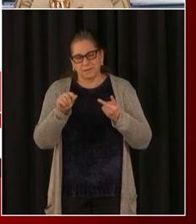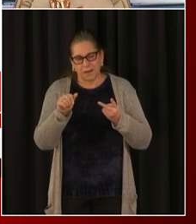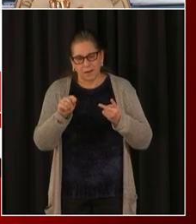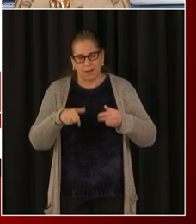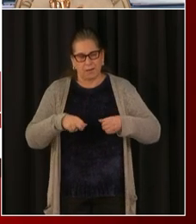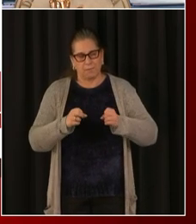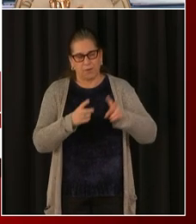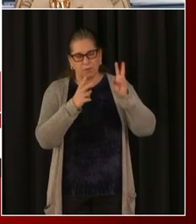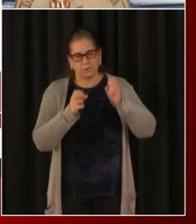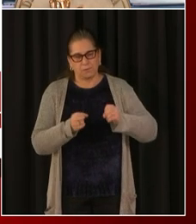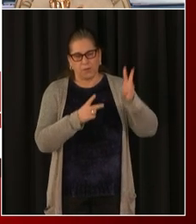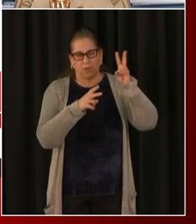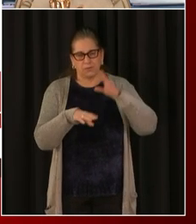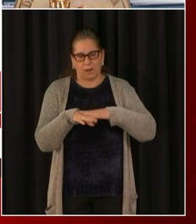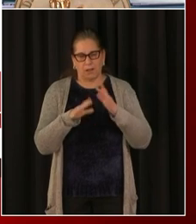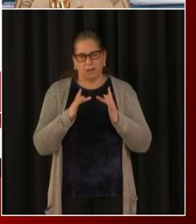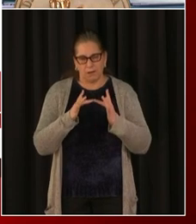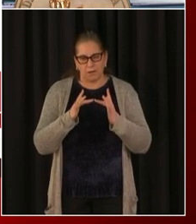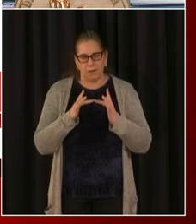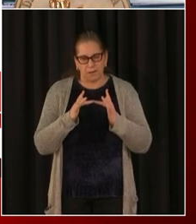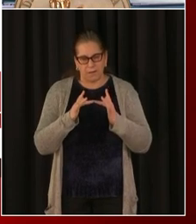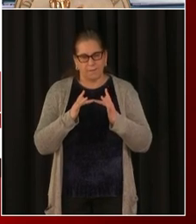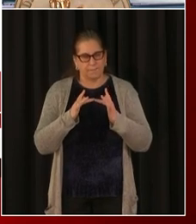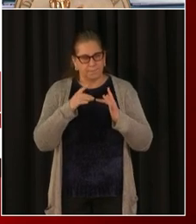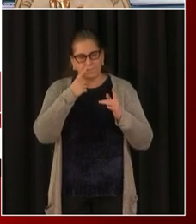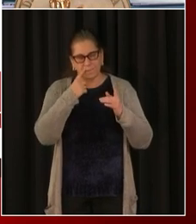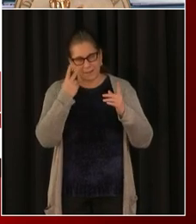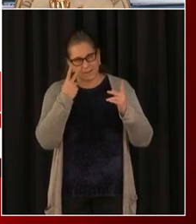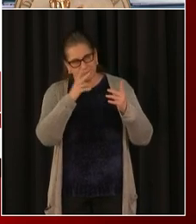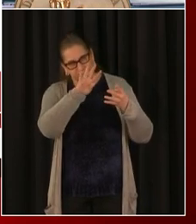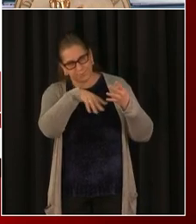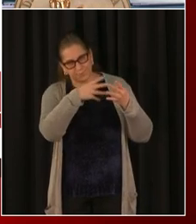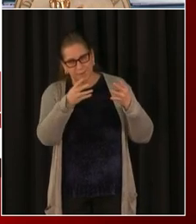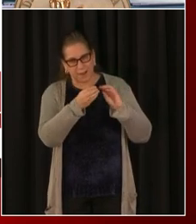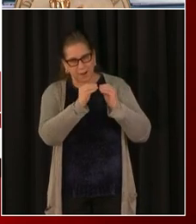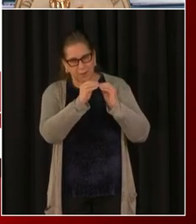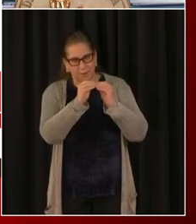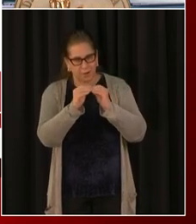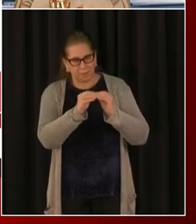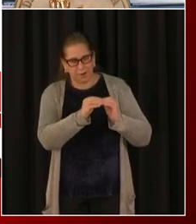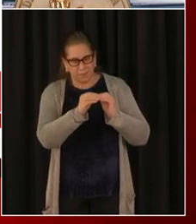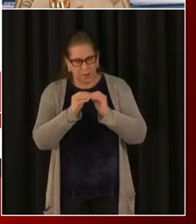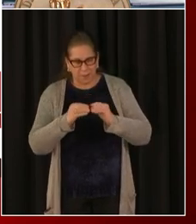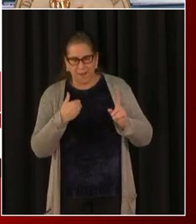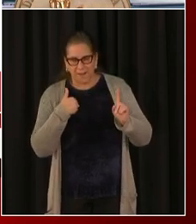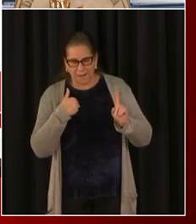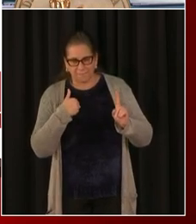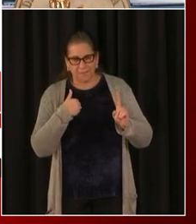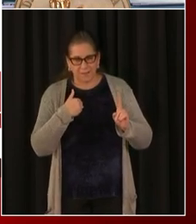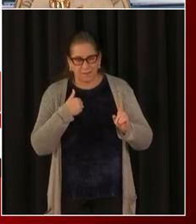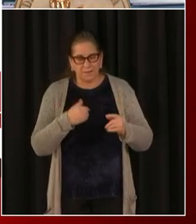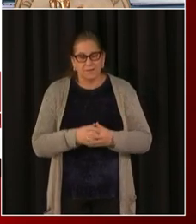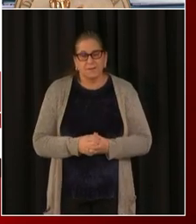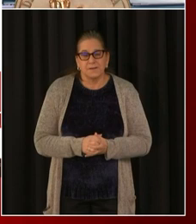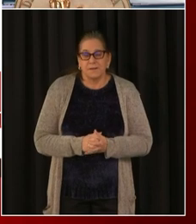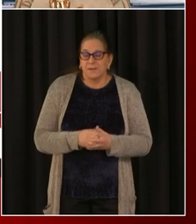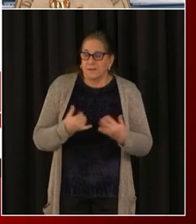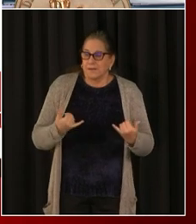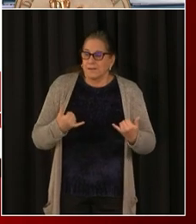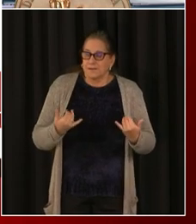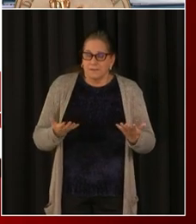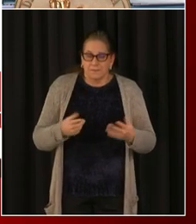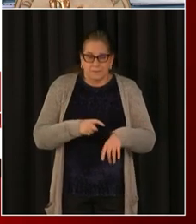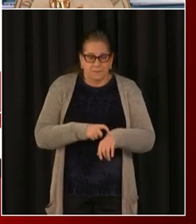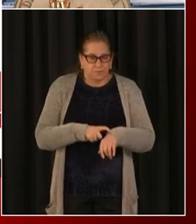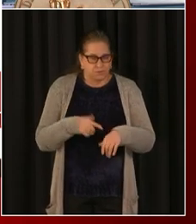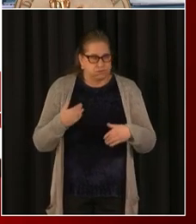our response, and certainly even in these tumultuous days, our experience